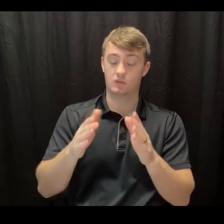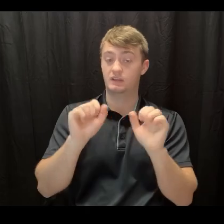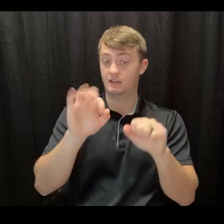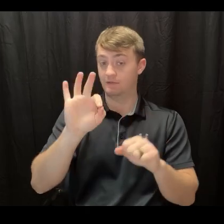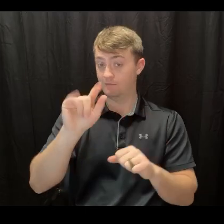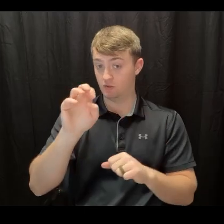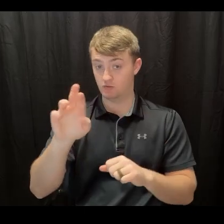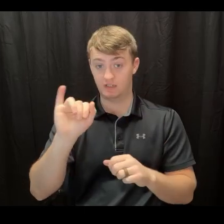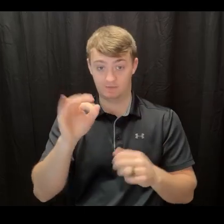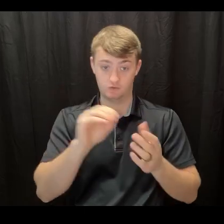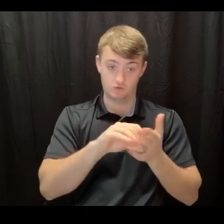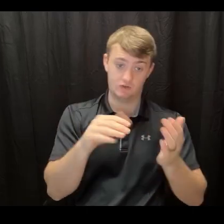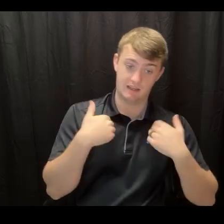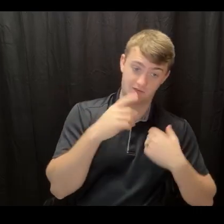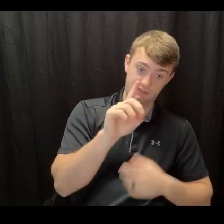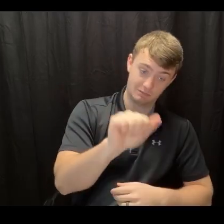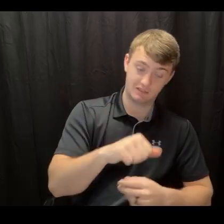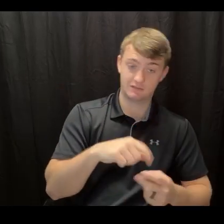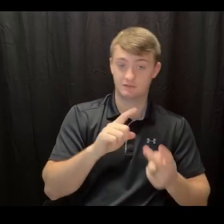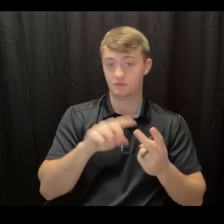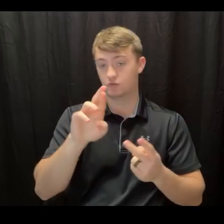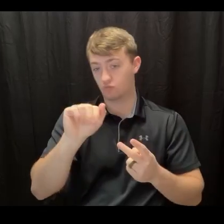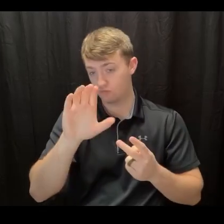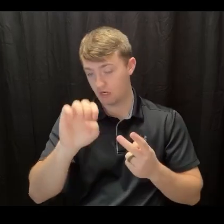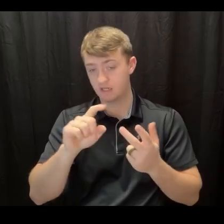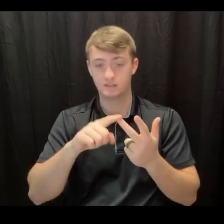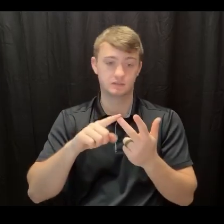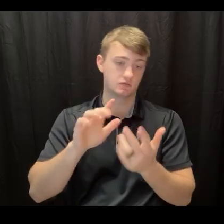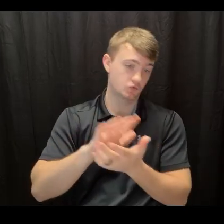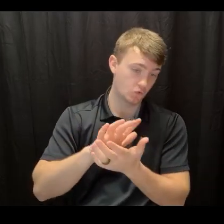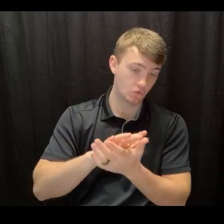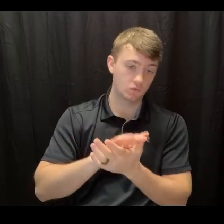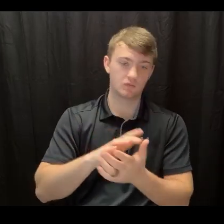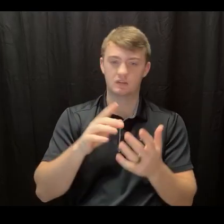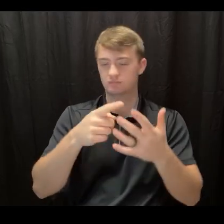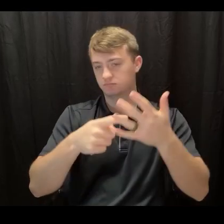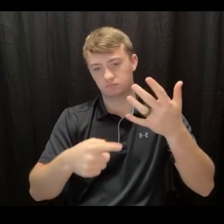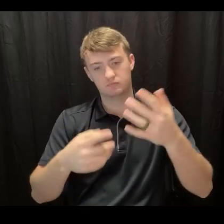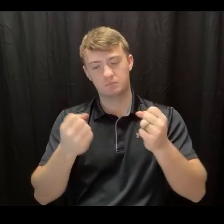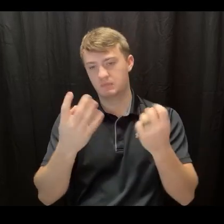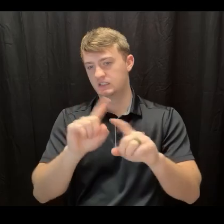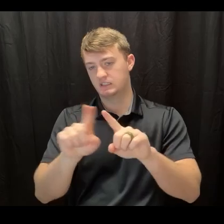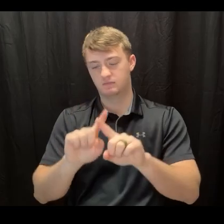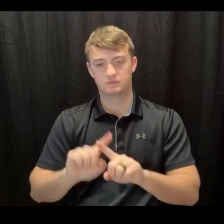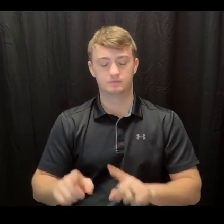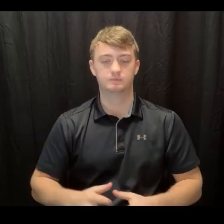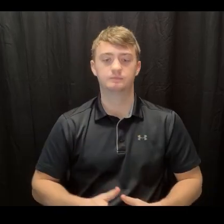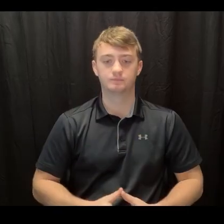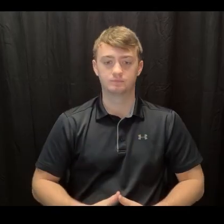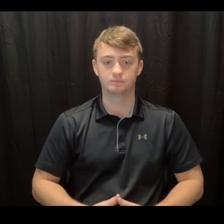filter for whether the student has a disability. You can filter by race, by school, a lot of different ways.